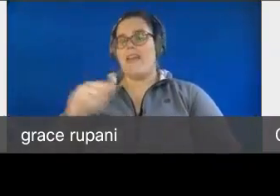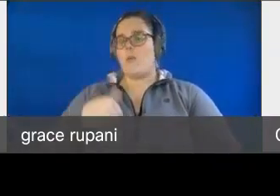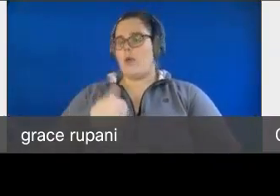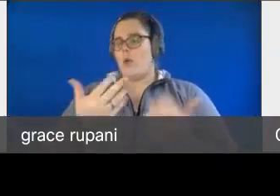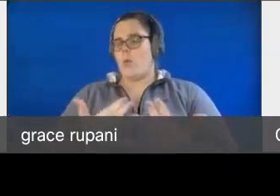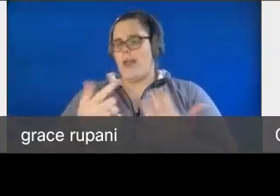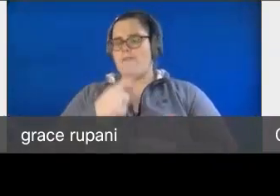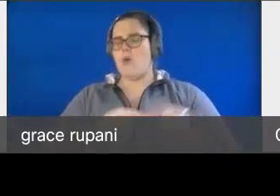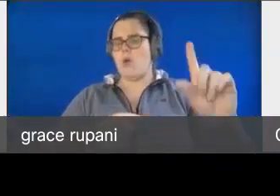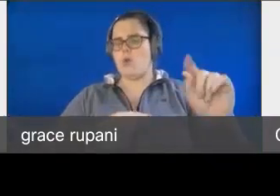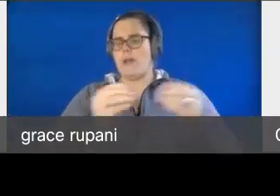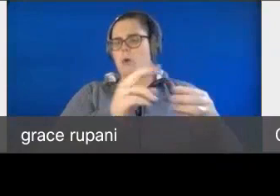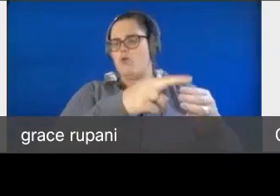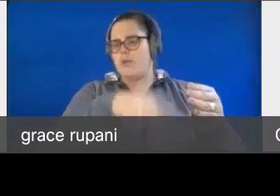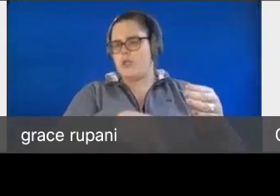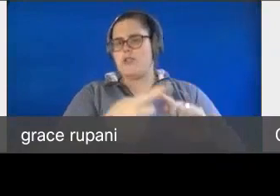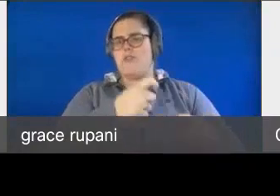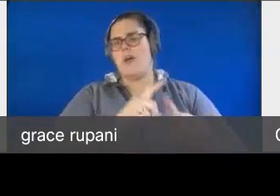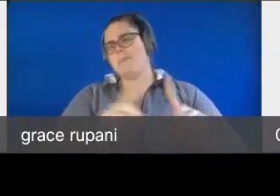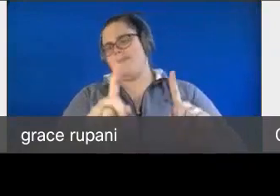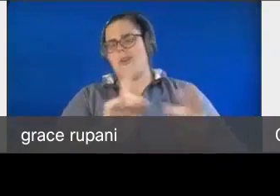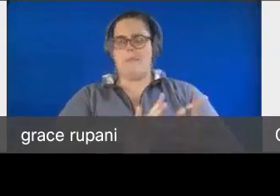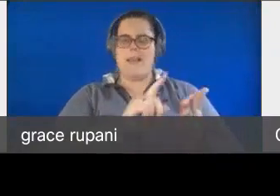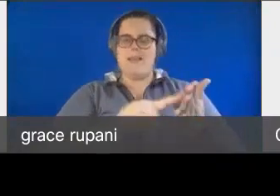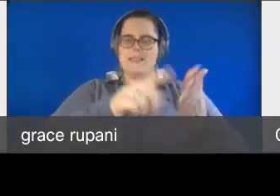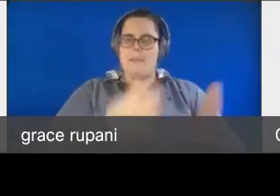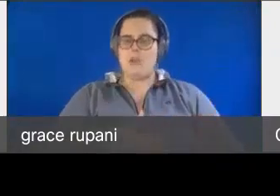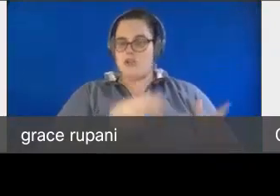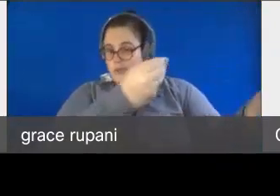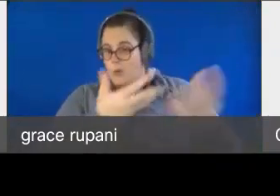confirmations from different medical examiner offices.